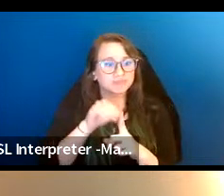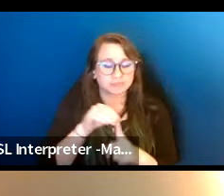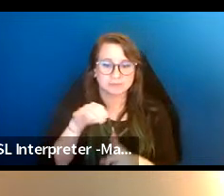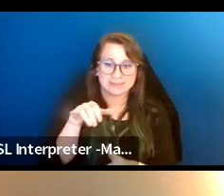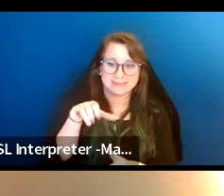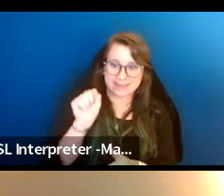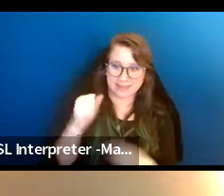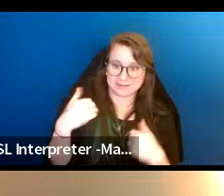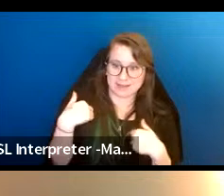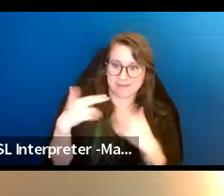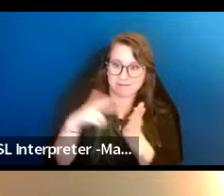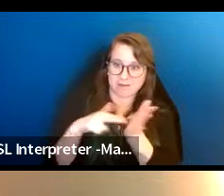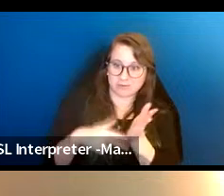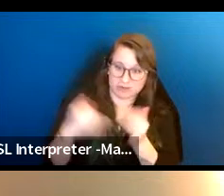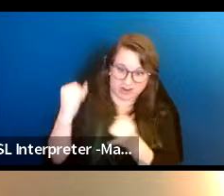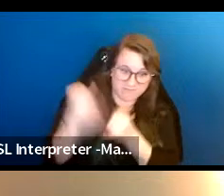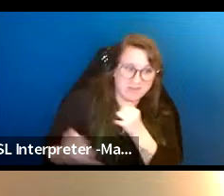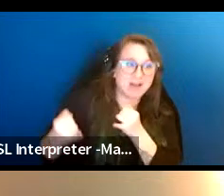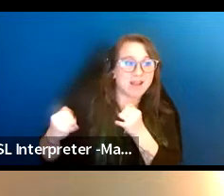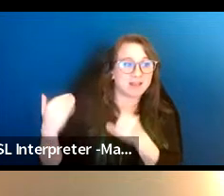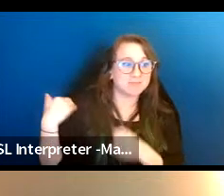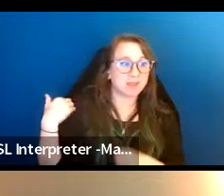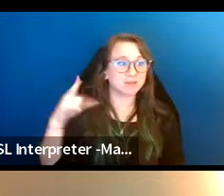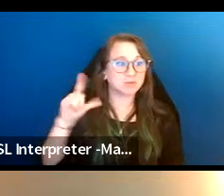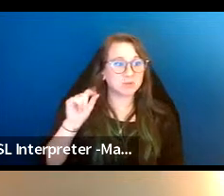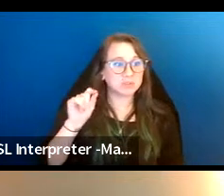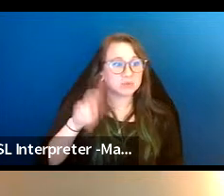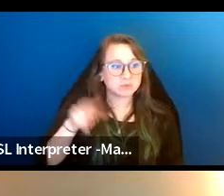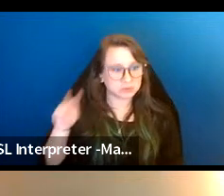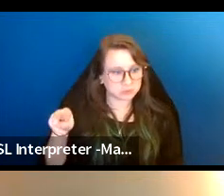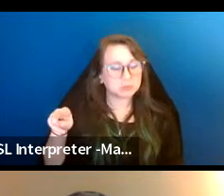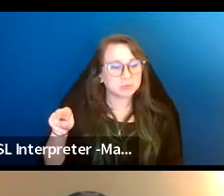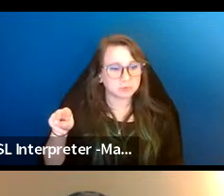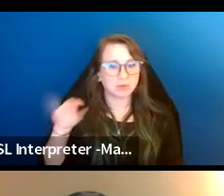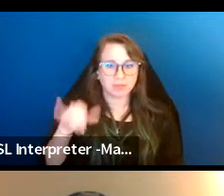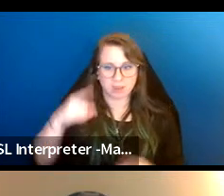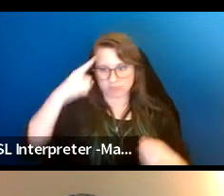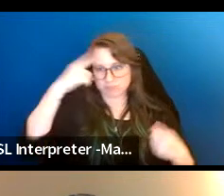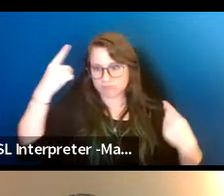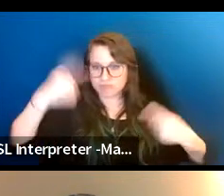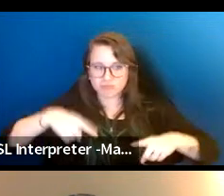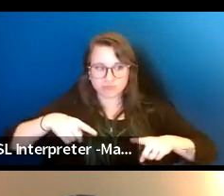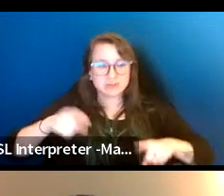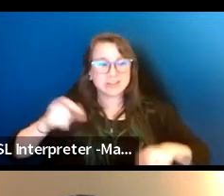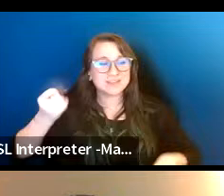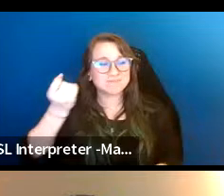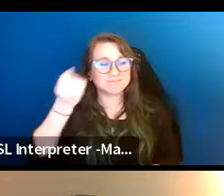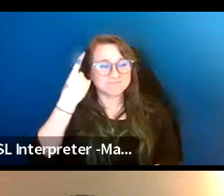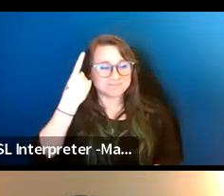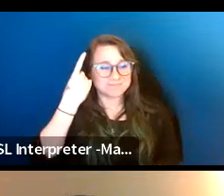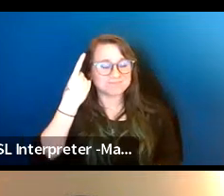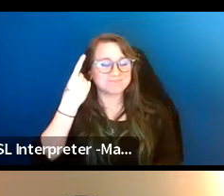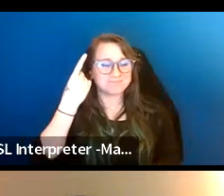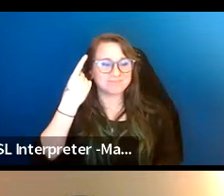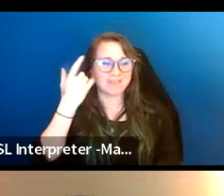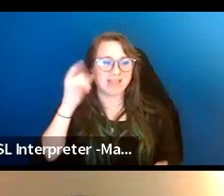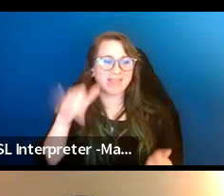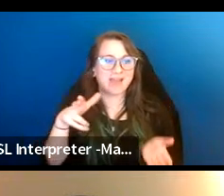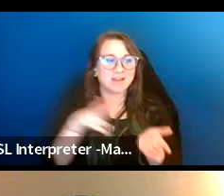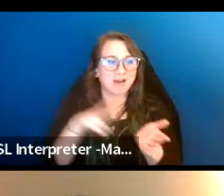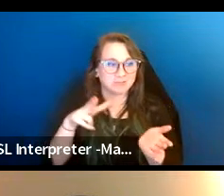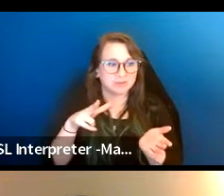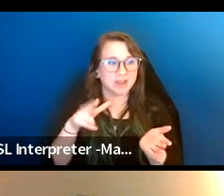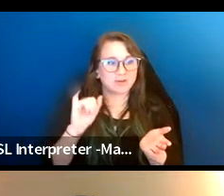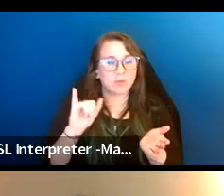was a contract finalized in 2022, right? That was agreed upon. However, that was contract